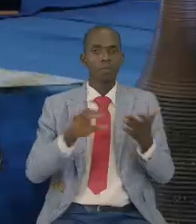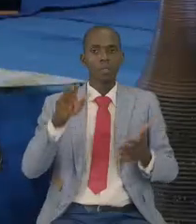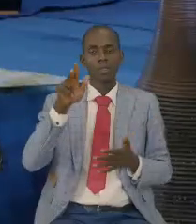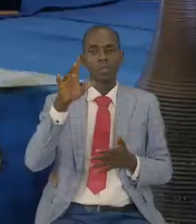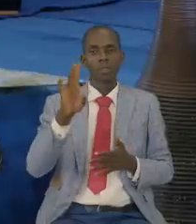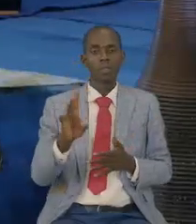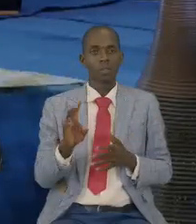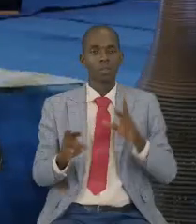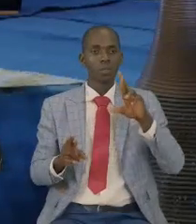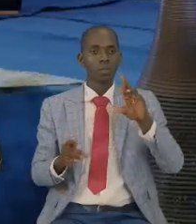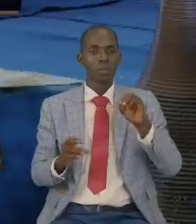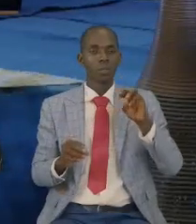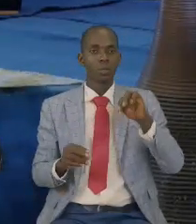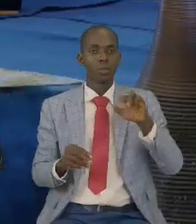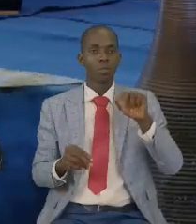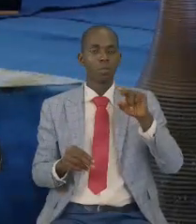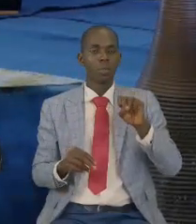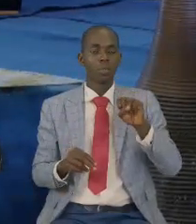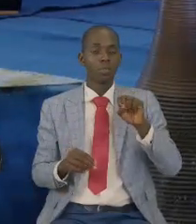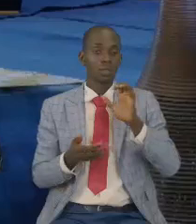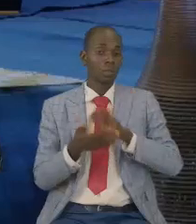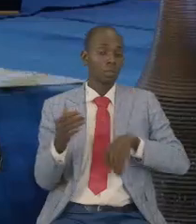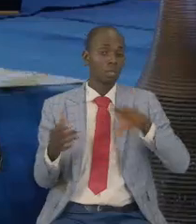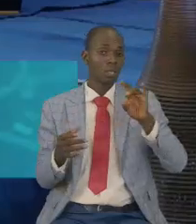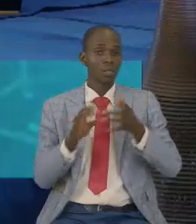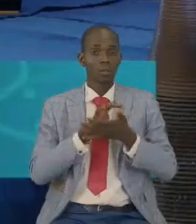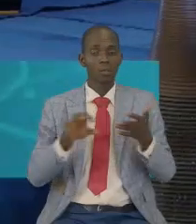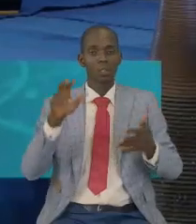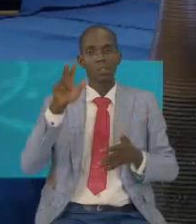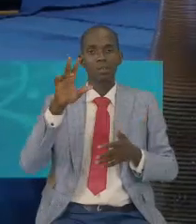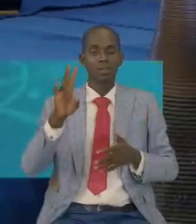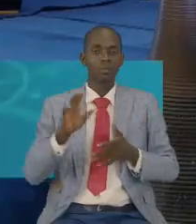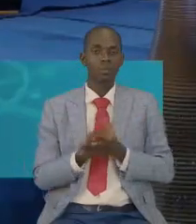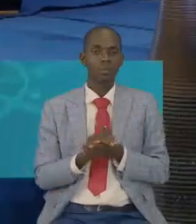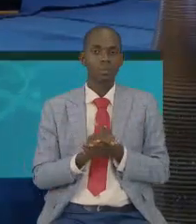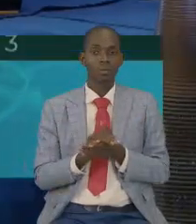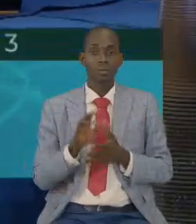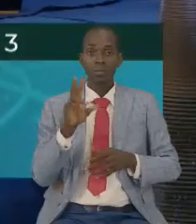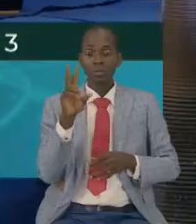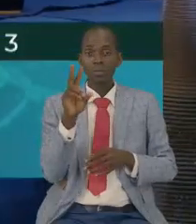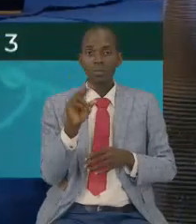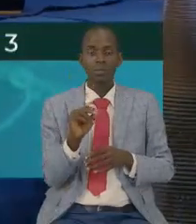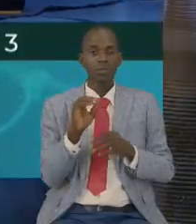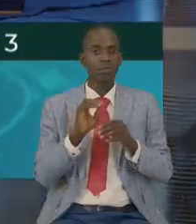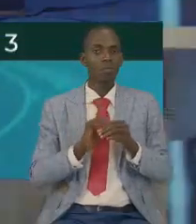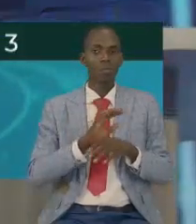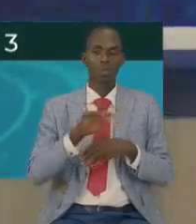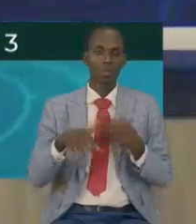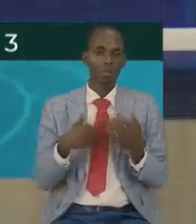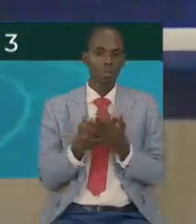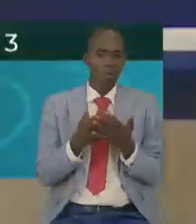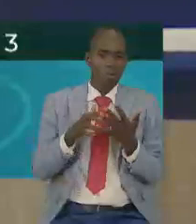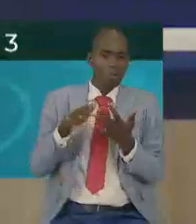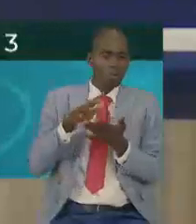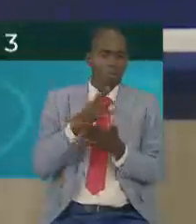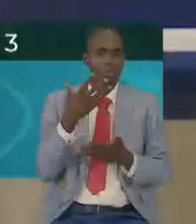looking at verse 37. Nay, in all these things, we are more than